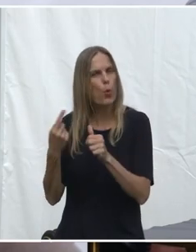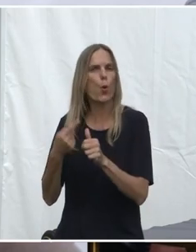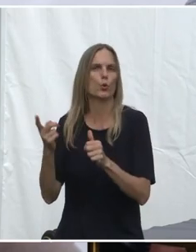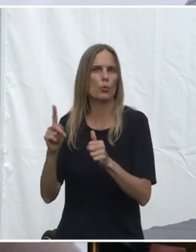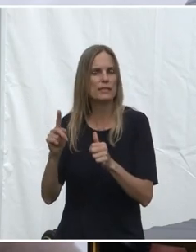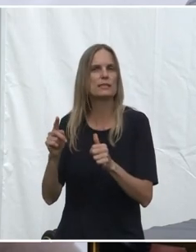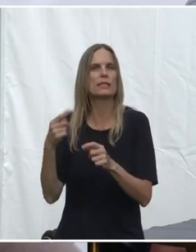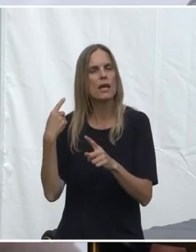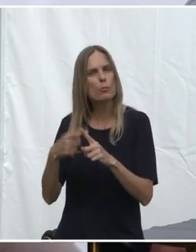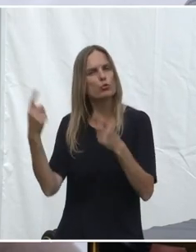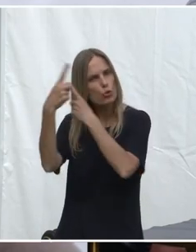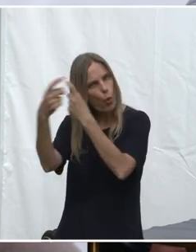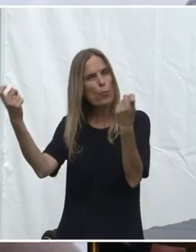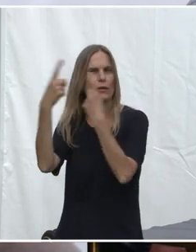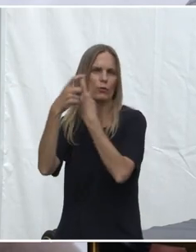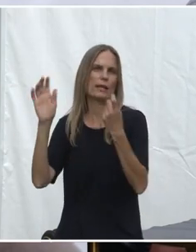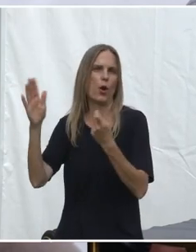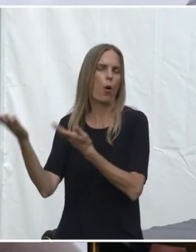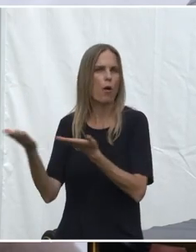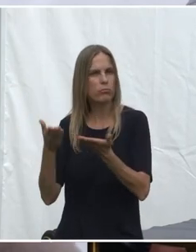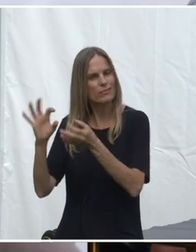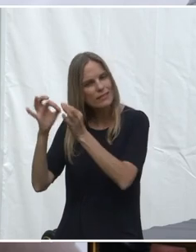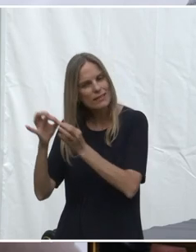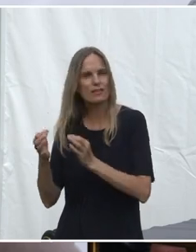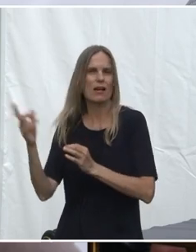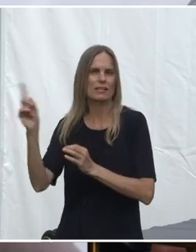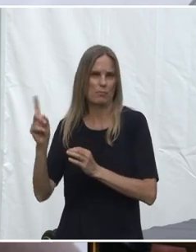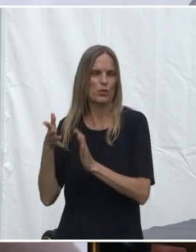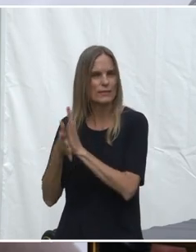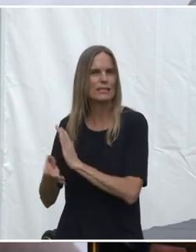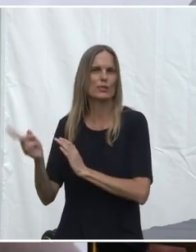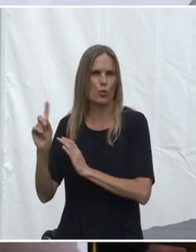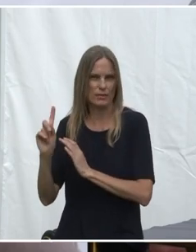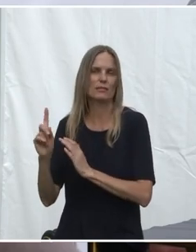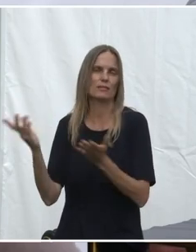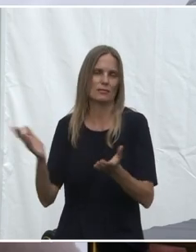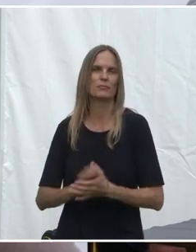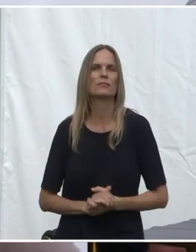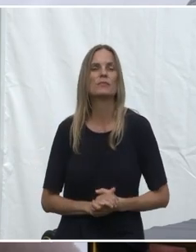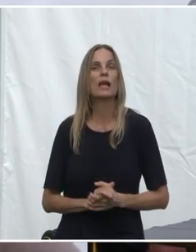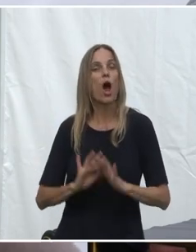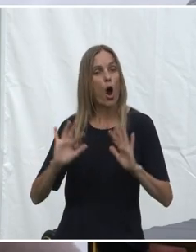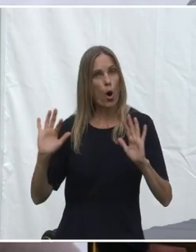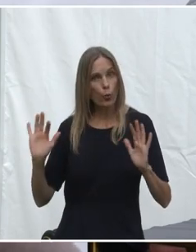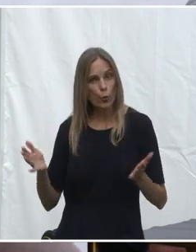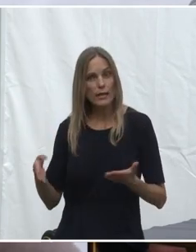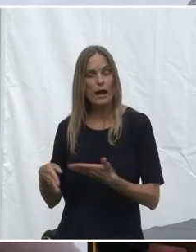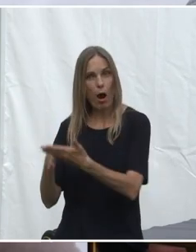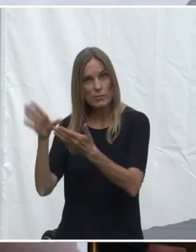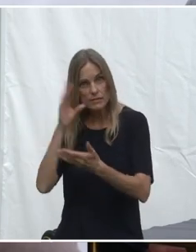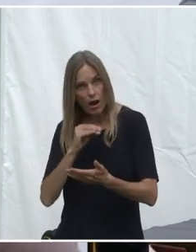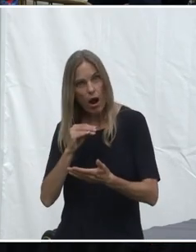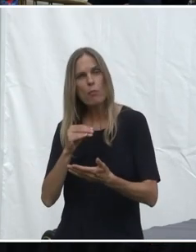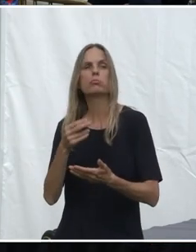how you are going to help the governmental organizations if you are in a non-governmental organization. If they get help, they want to